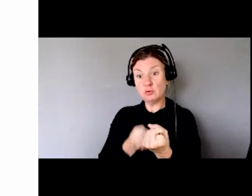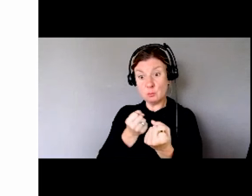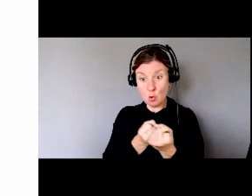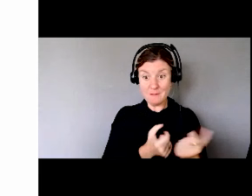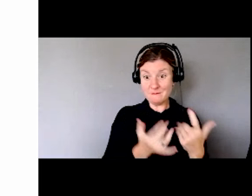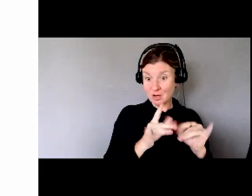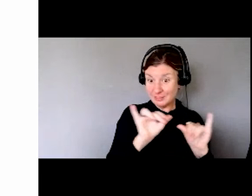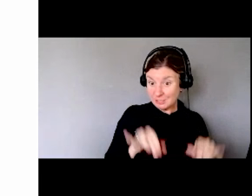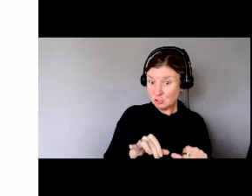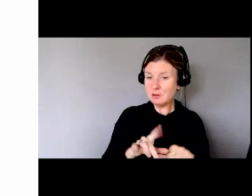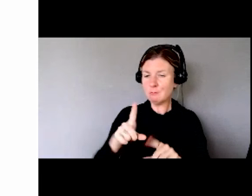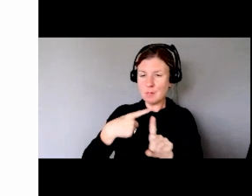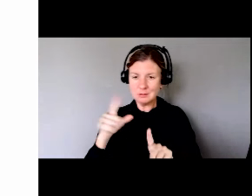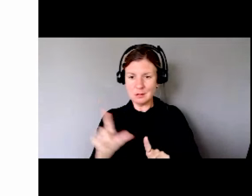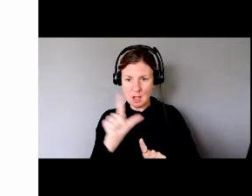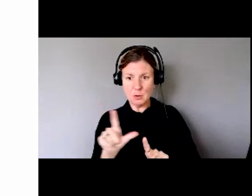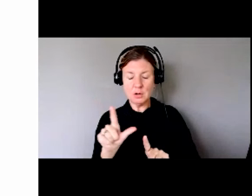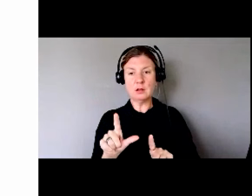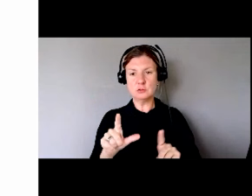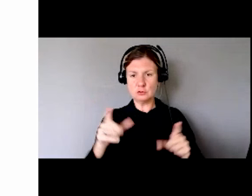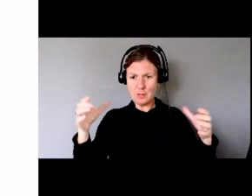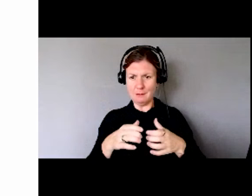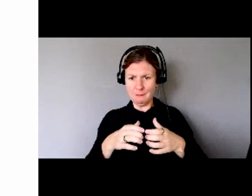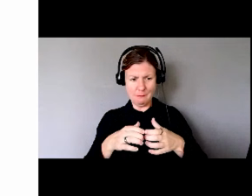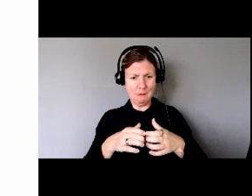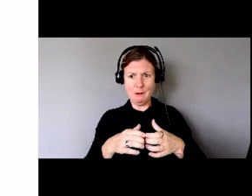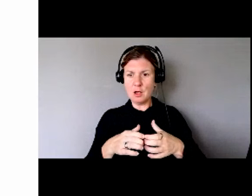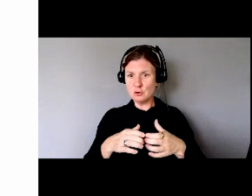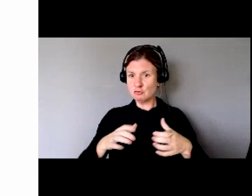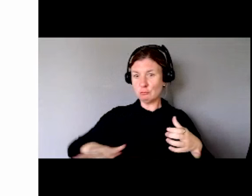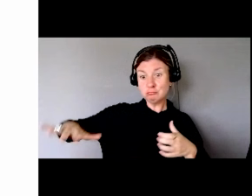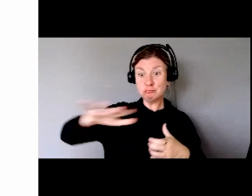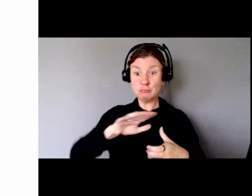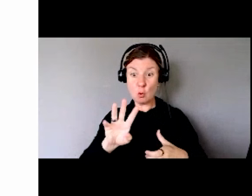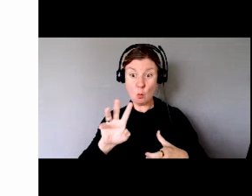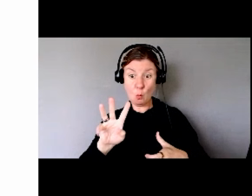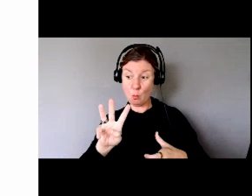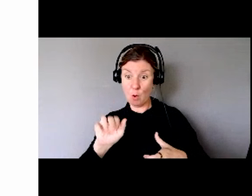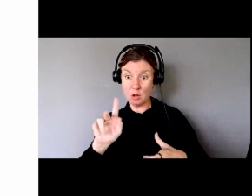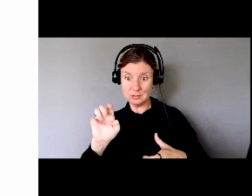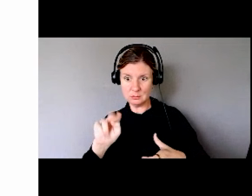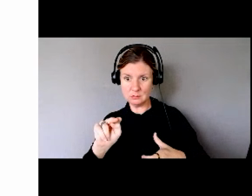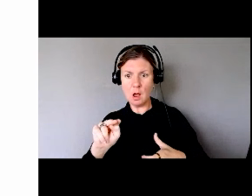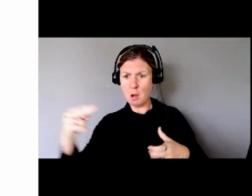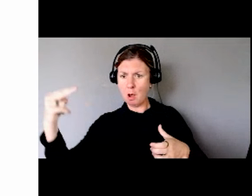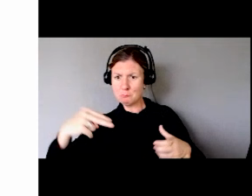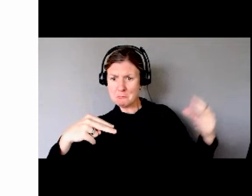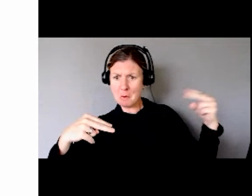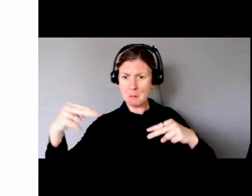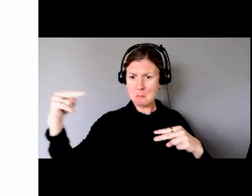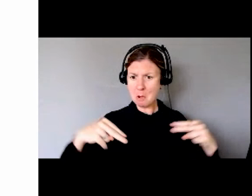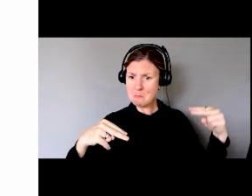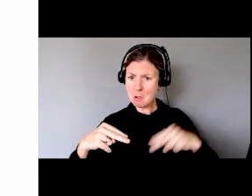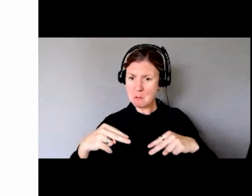will serve as a central hub for the community of Walden and addresses the environment as